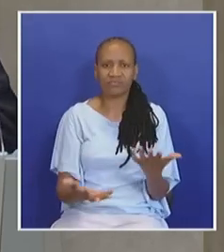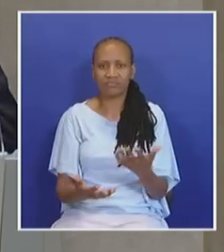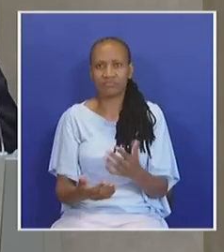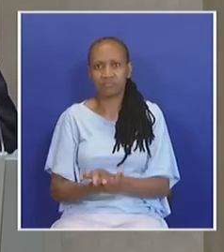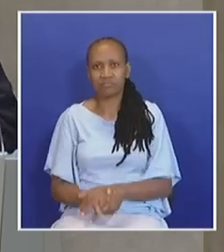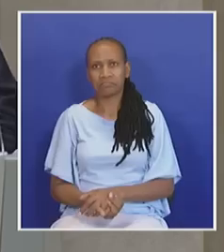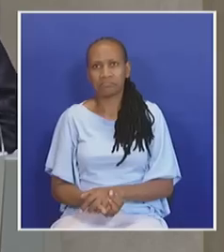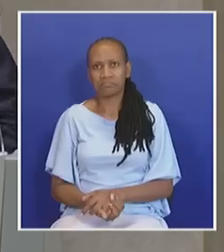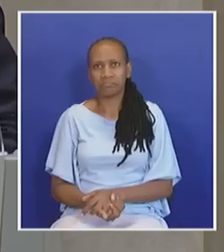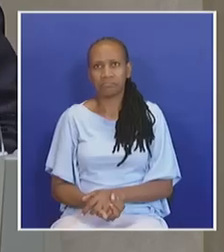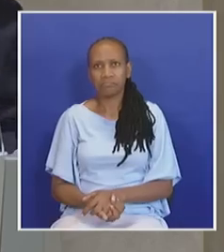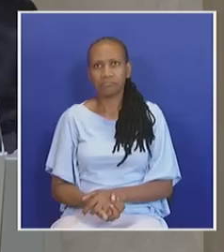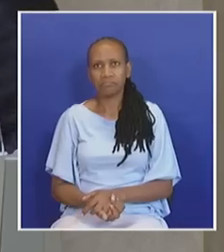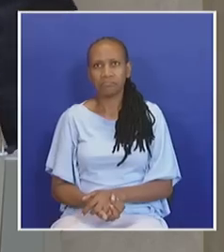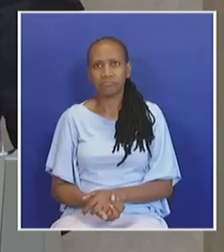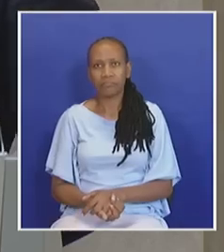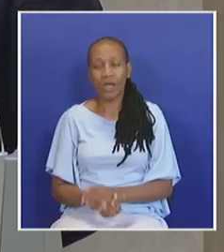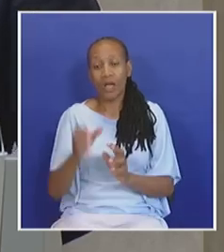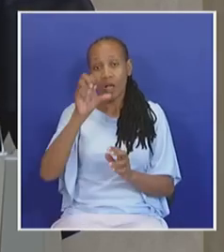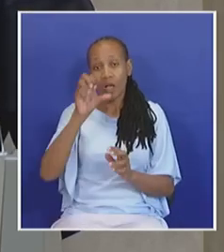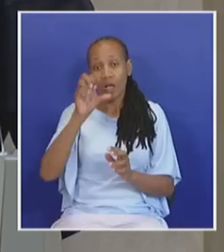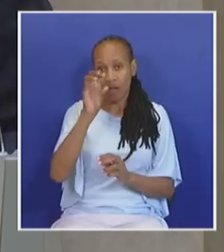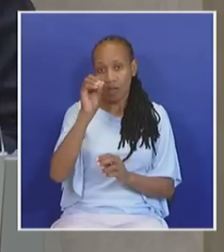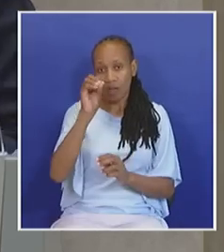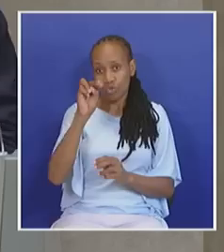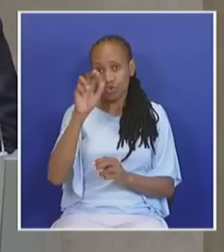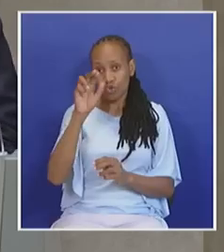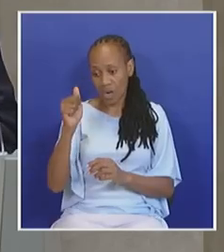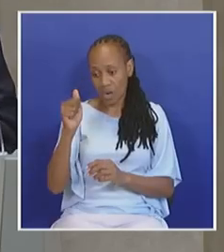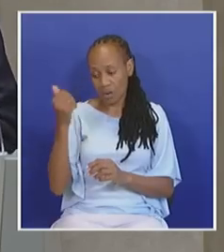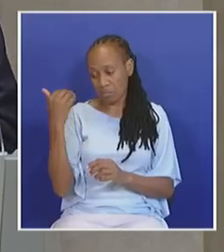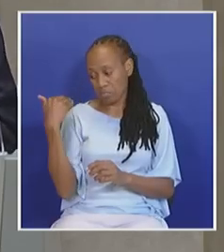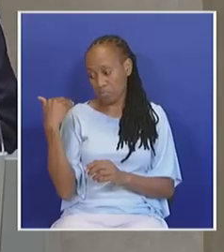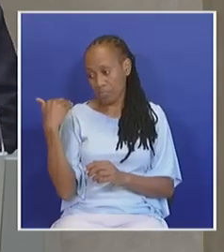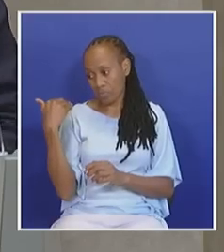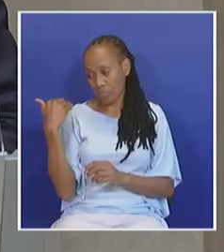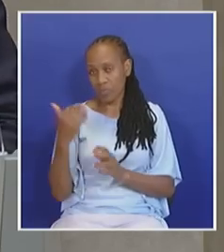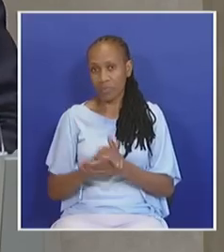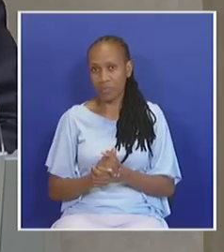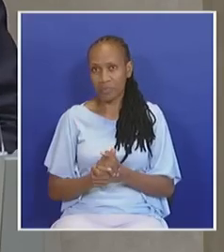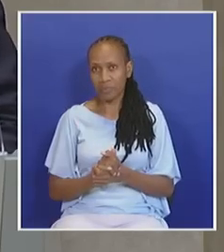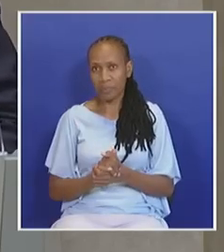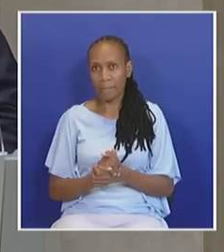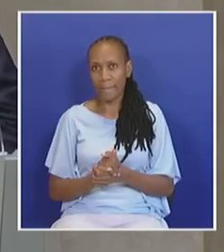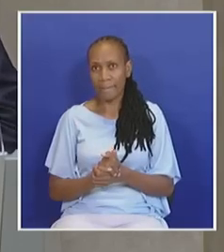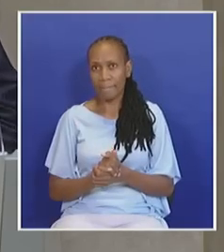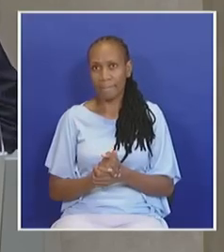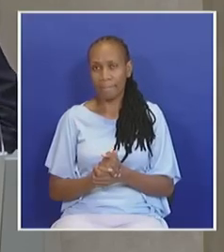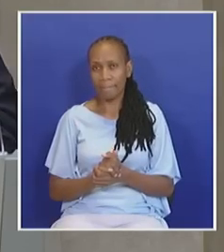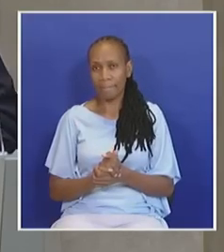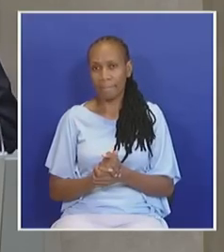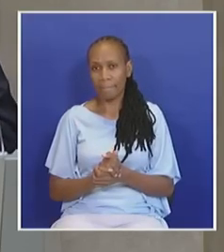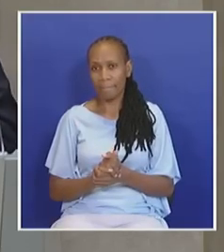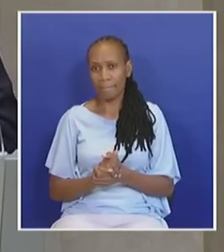In his recent State of the Nation address, that is the SONA, and in light of the upsurge